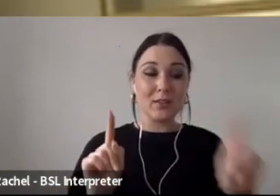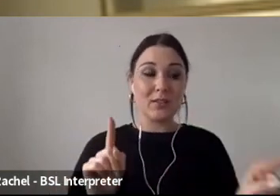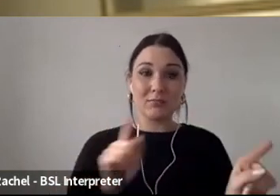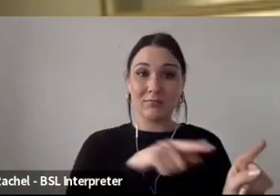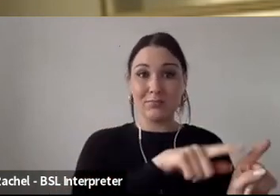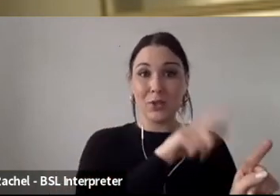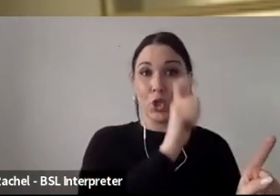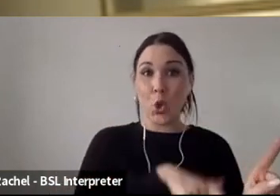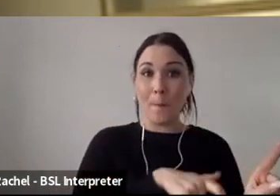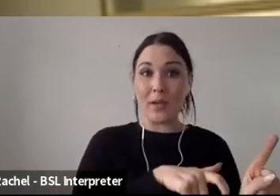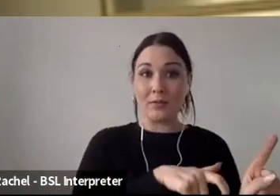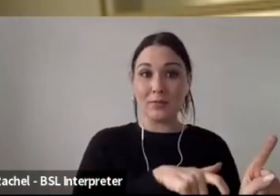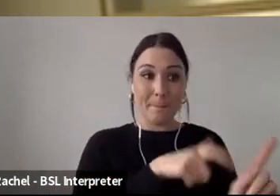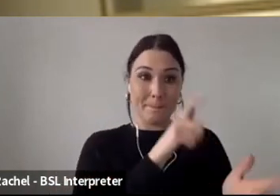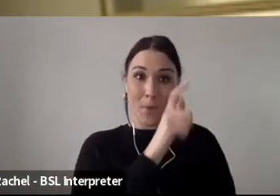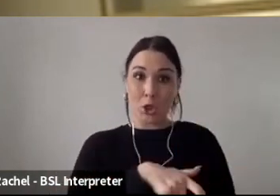accurate. It